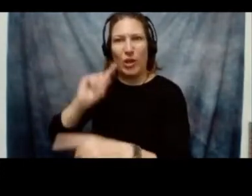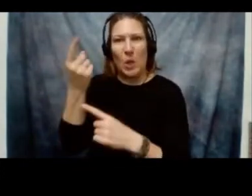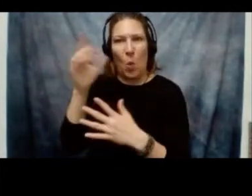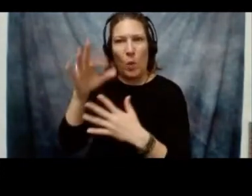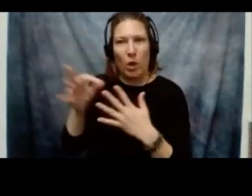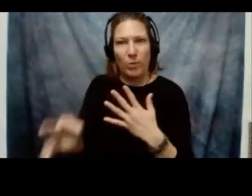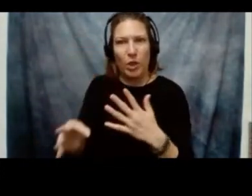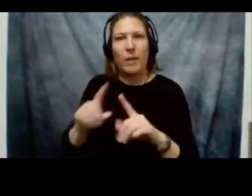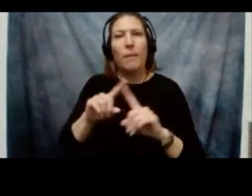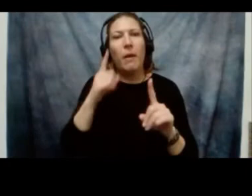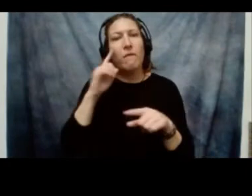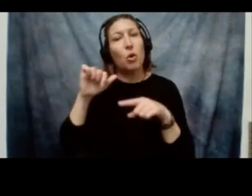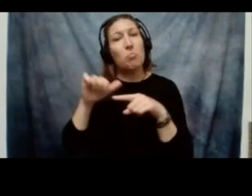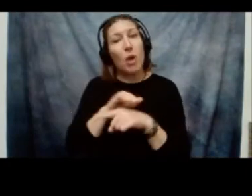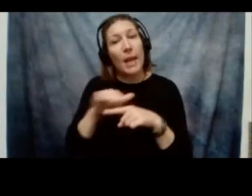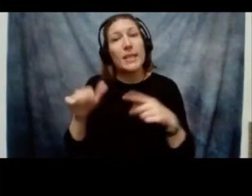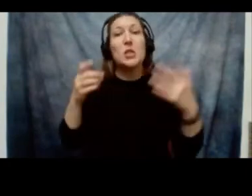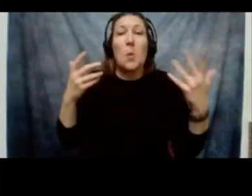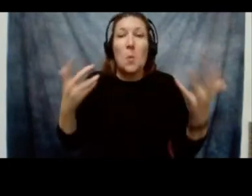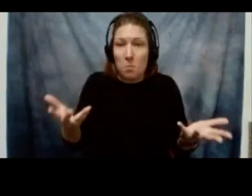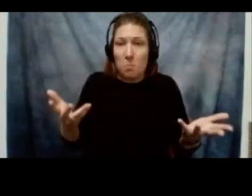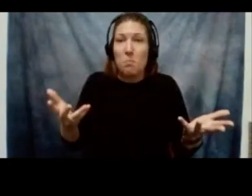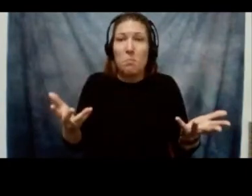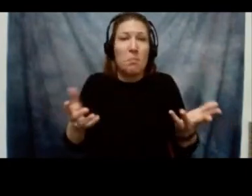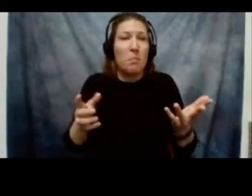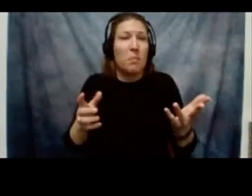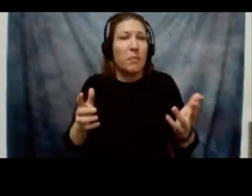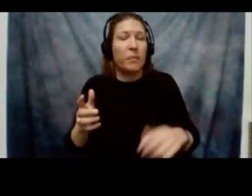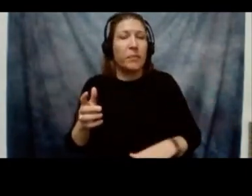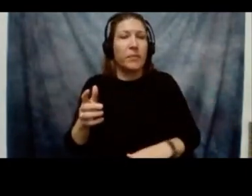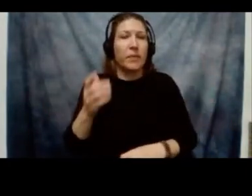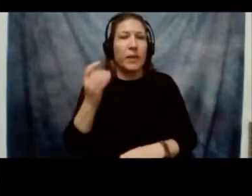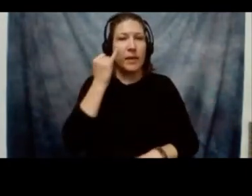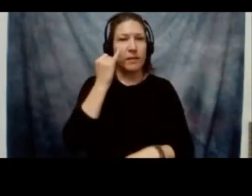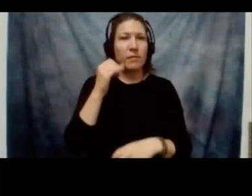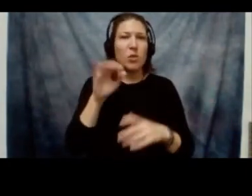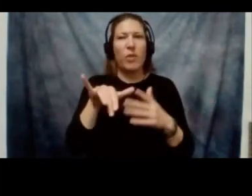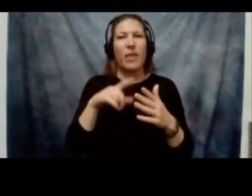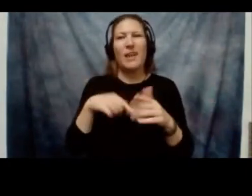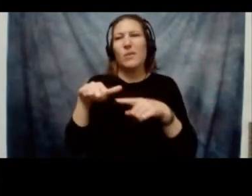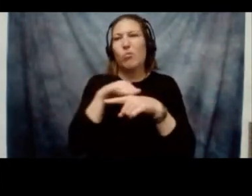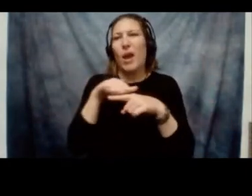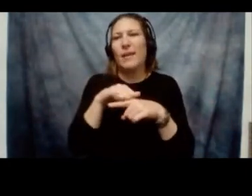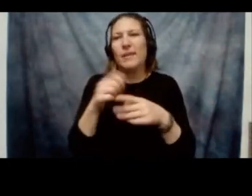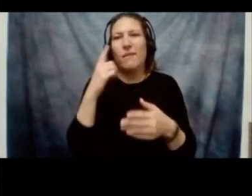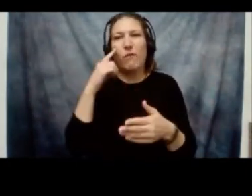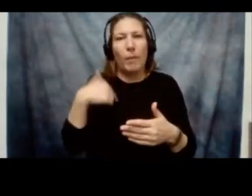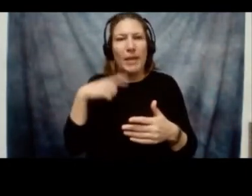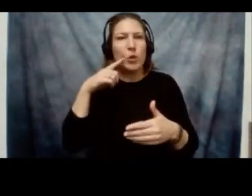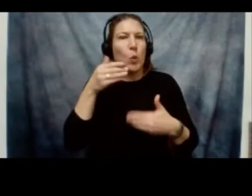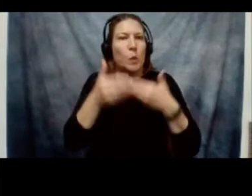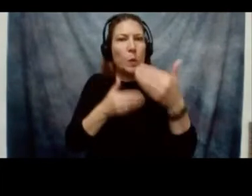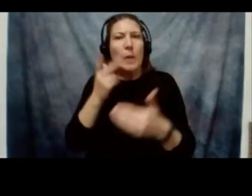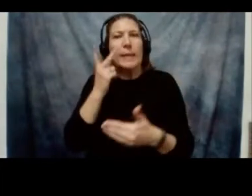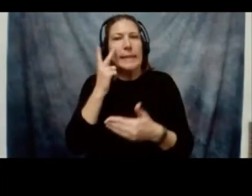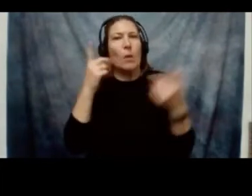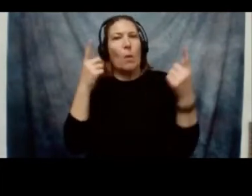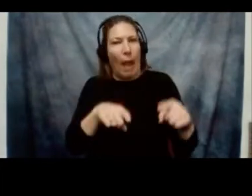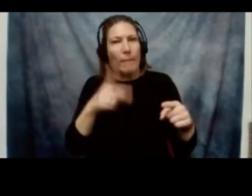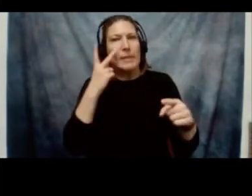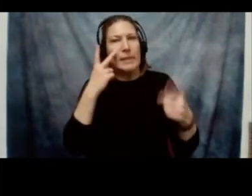press enter. There we go. Now on the next slide, I press tab. Guess what? It goes to the one and only thing on the